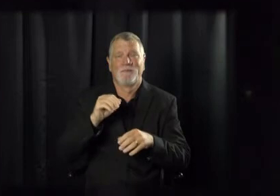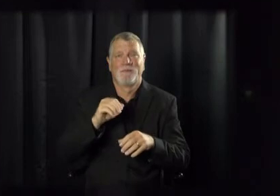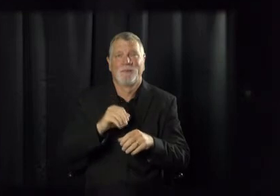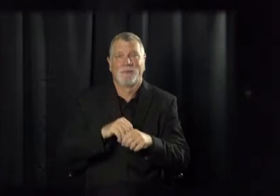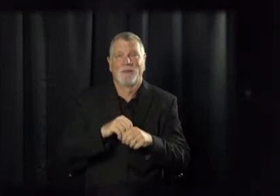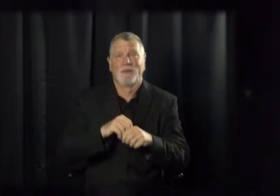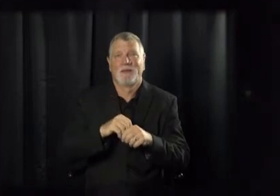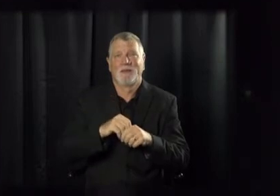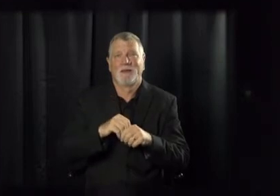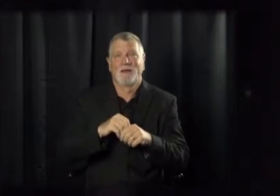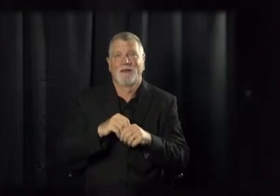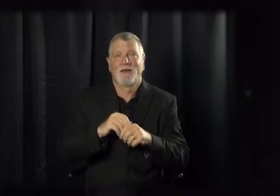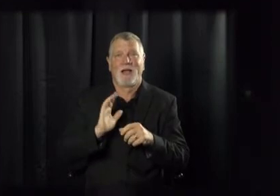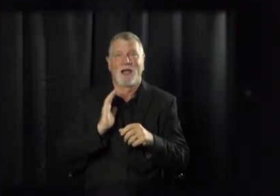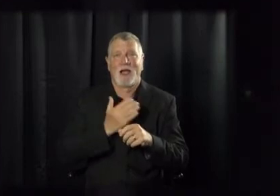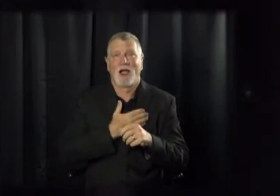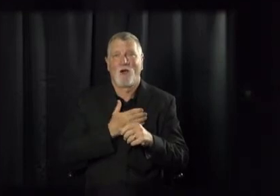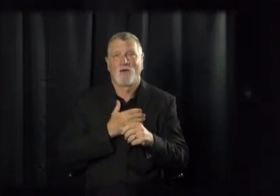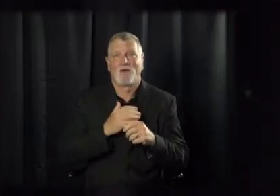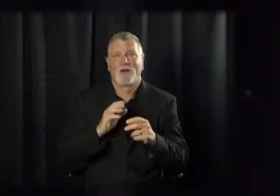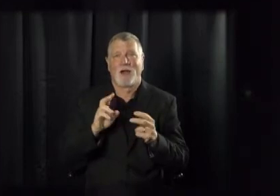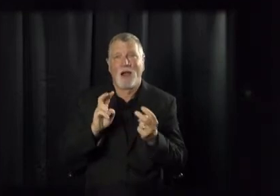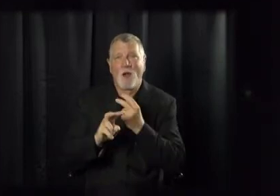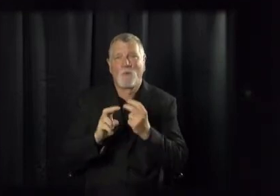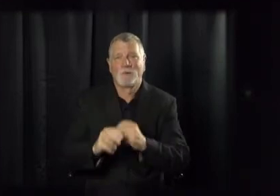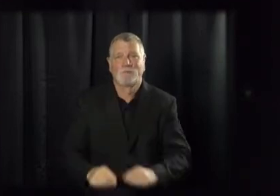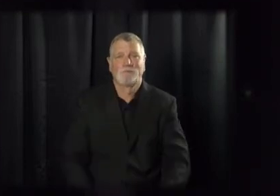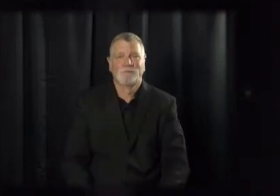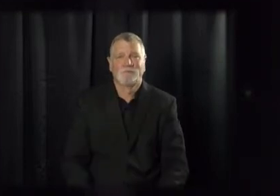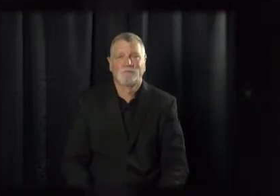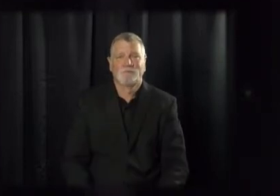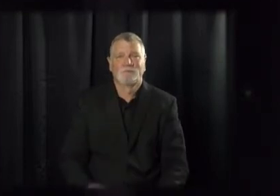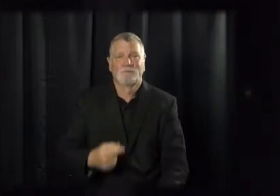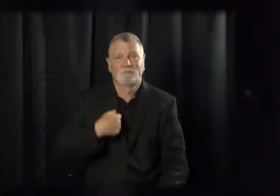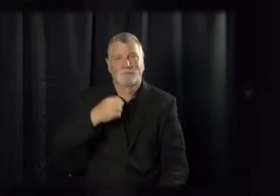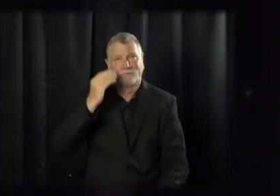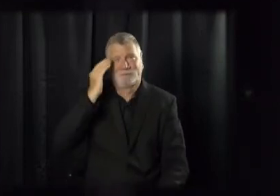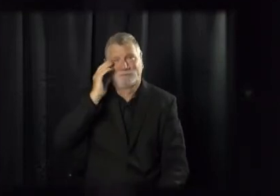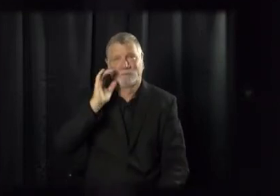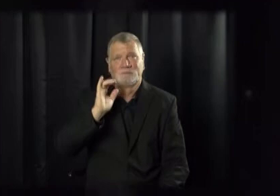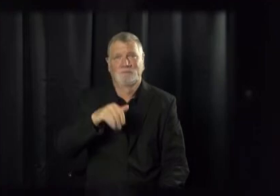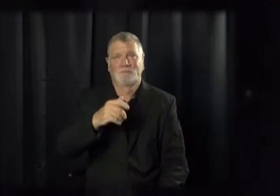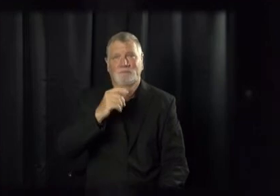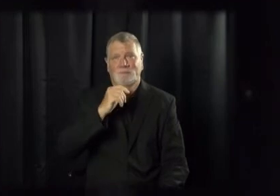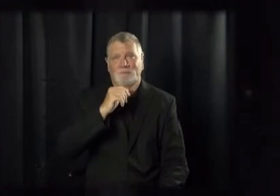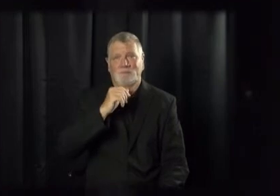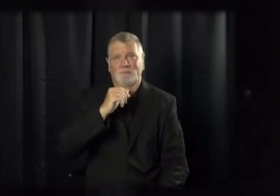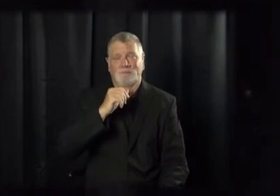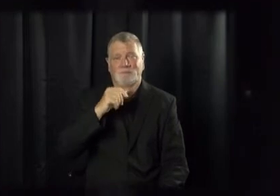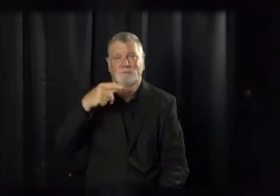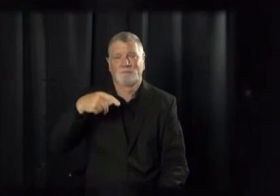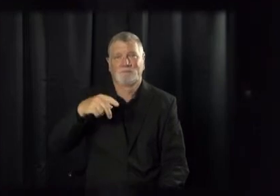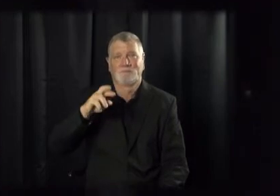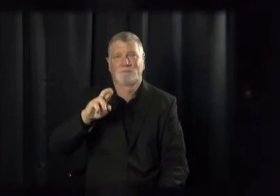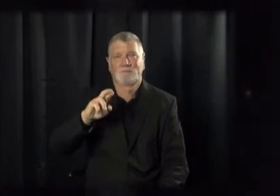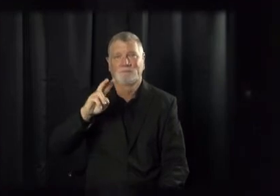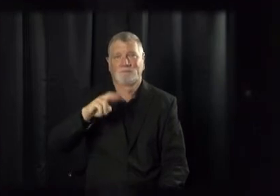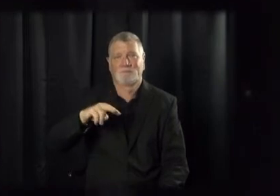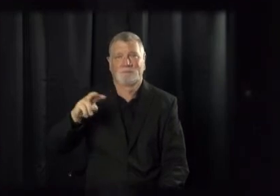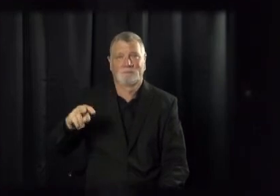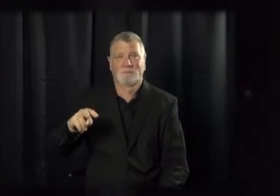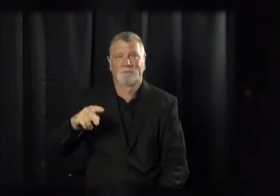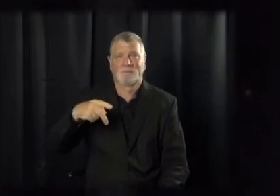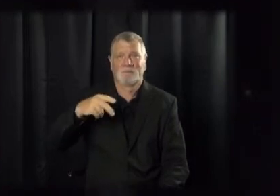in the condition of our roads. I know that PR 22,